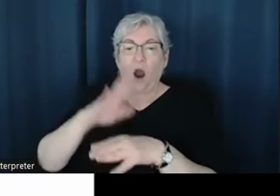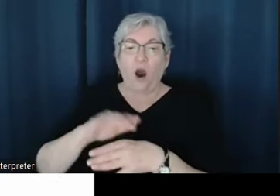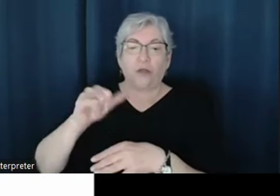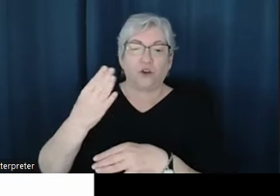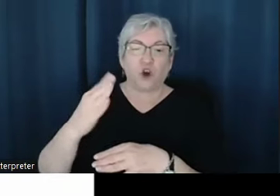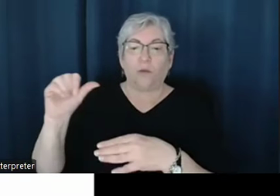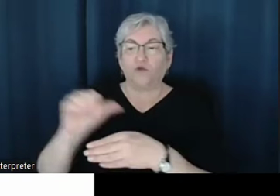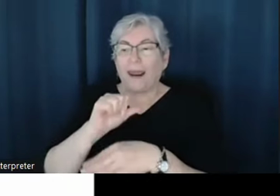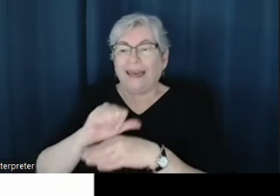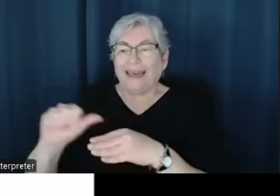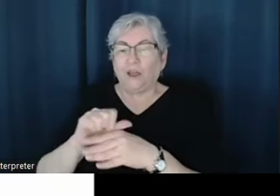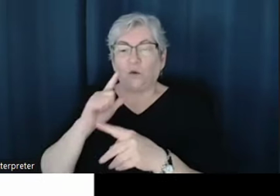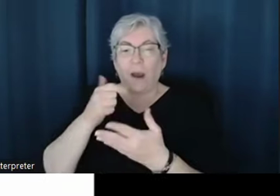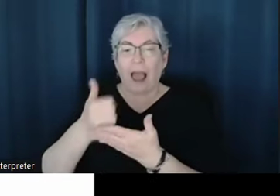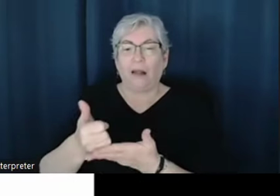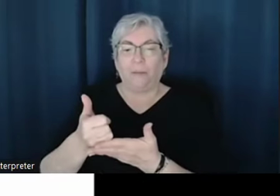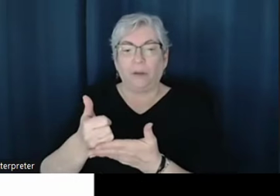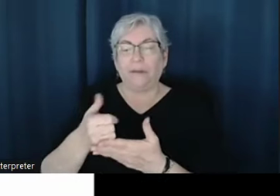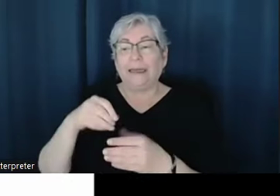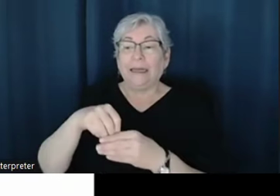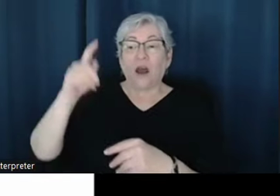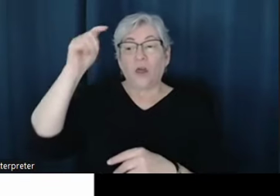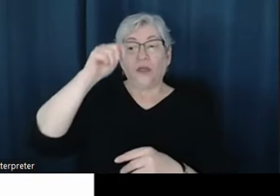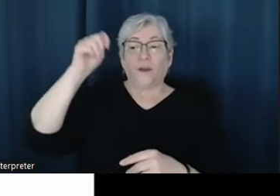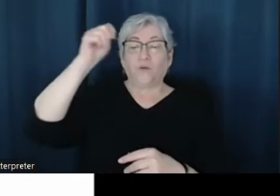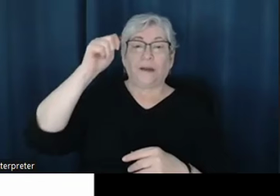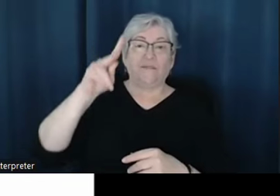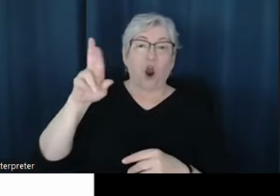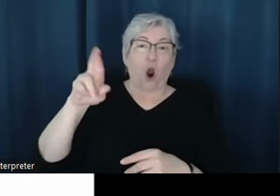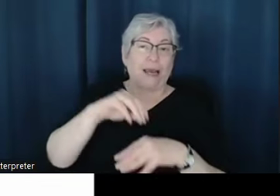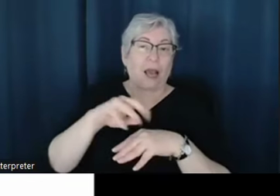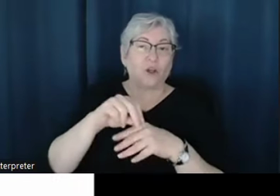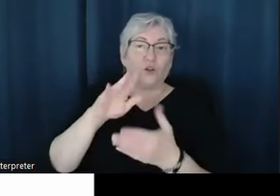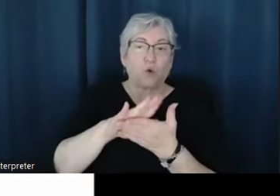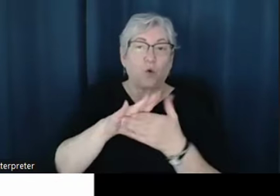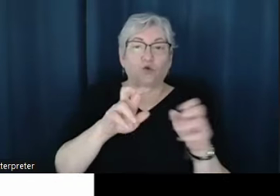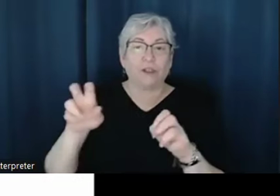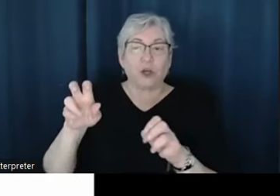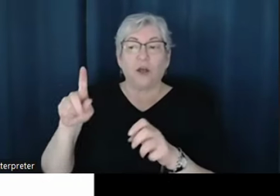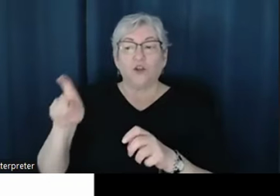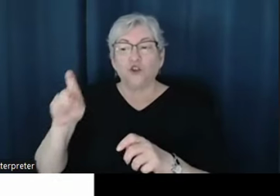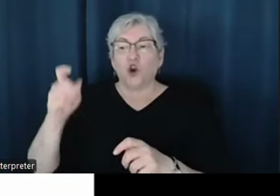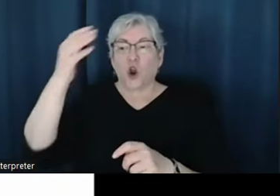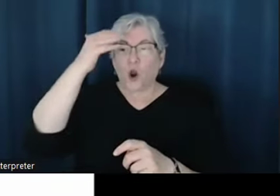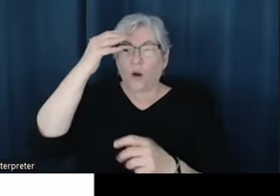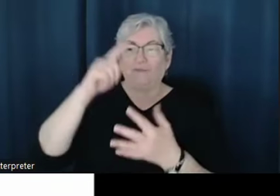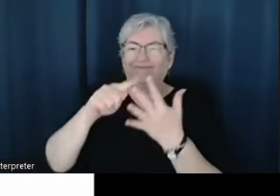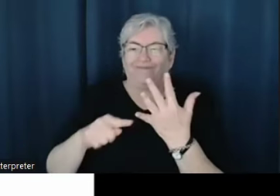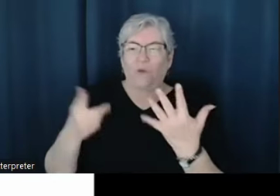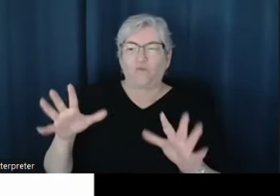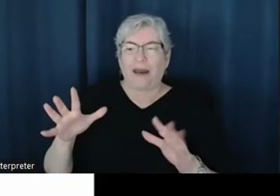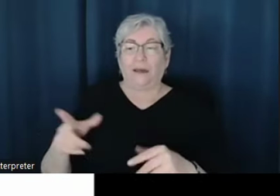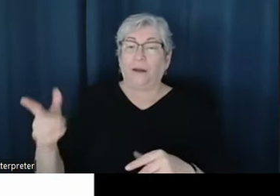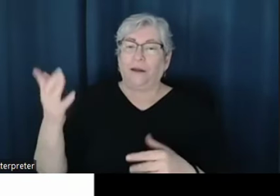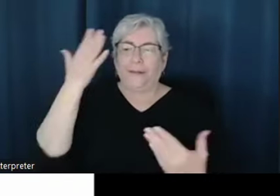will, to help, theoretically, VR counselors and school transition people are supposed to know all this stuff. We know they